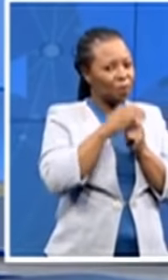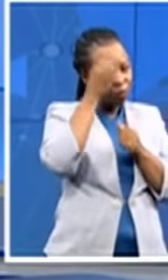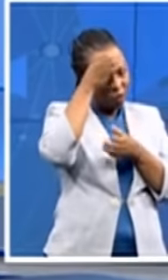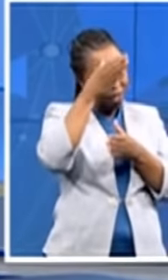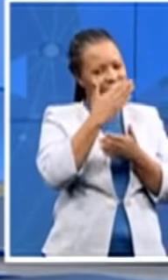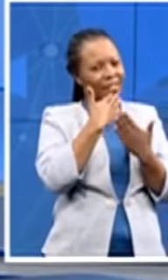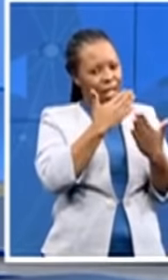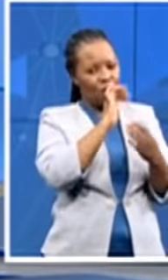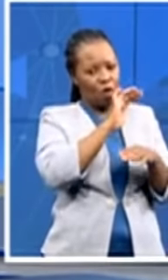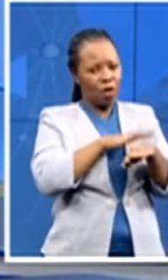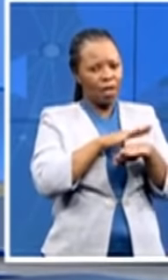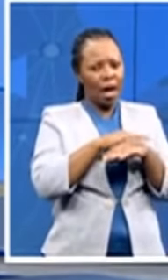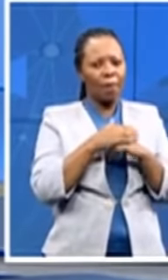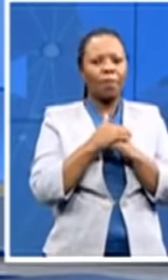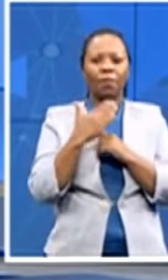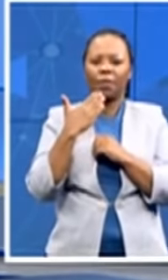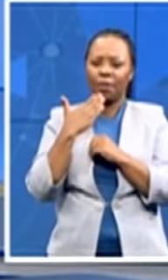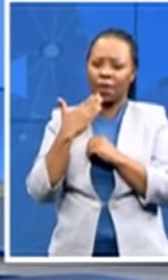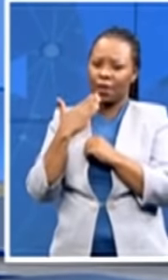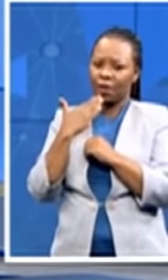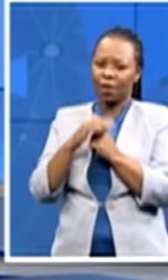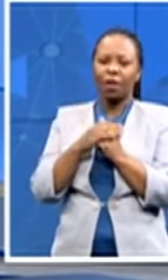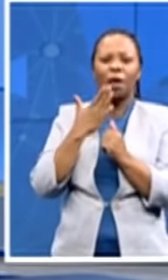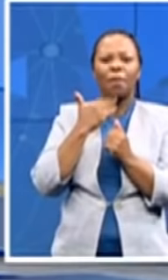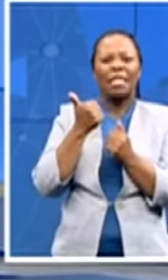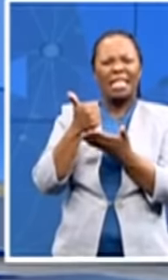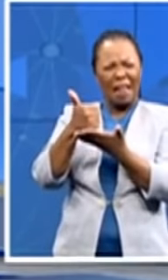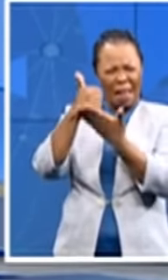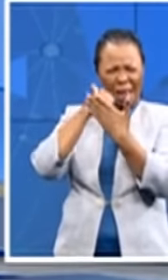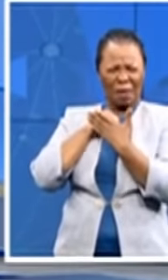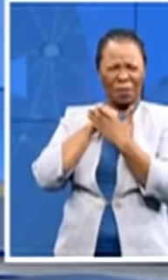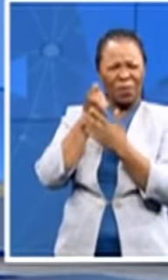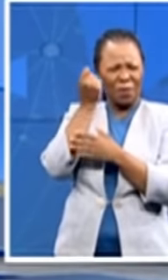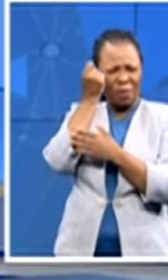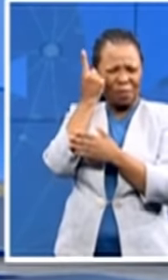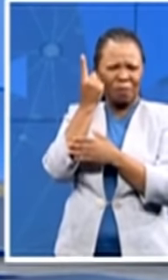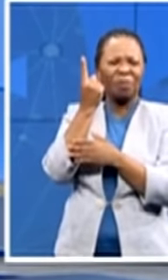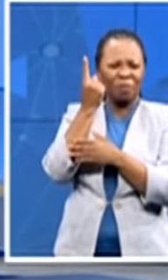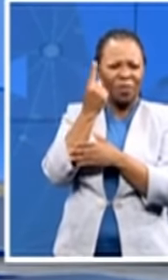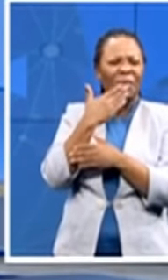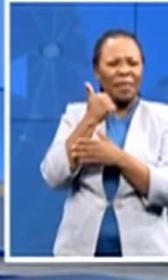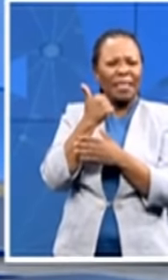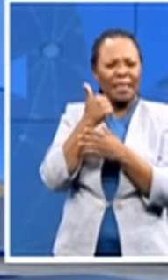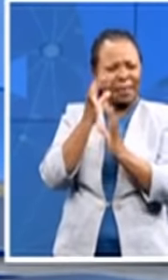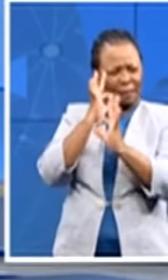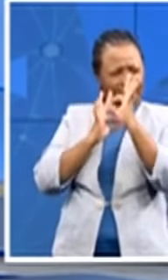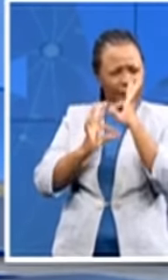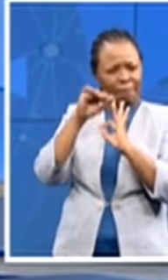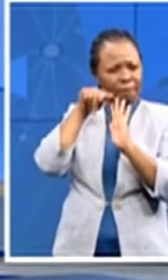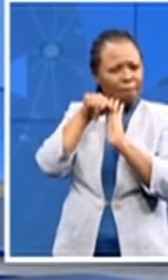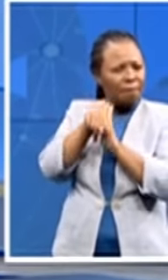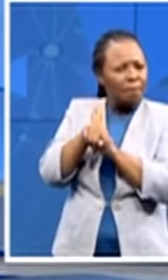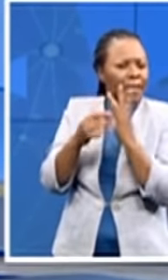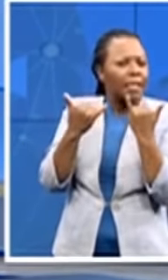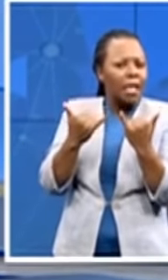right, help us understand and just break down in layman's terms what we're talking about here, because the Constitutional Court here in South Africa